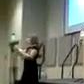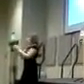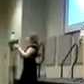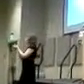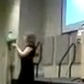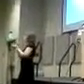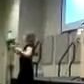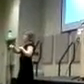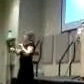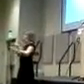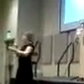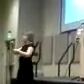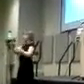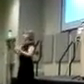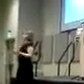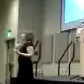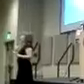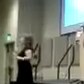You know, we all know what we love.